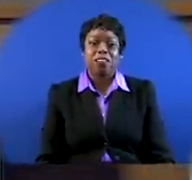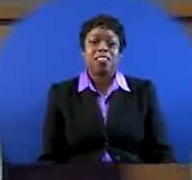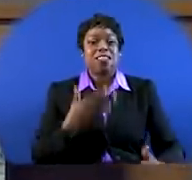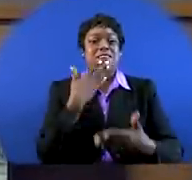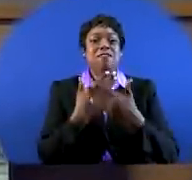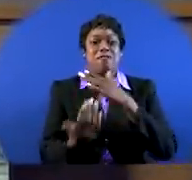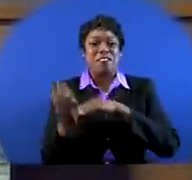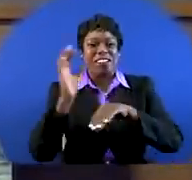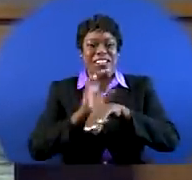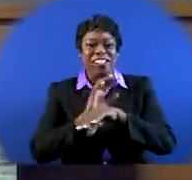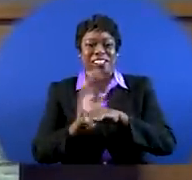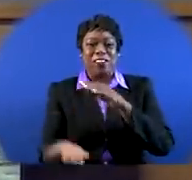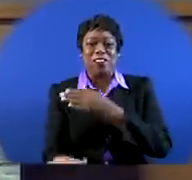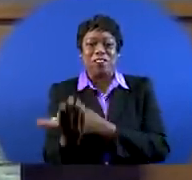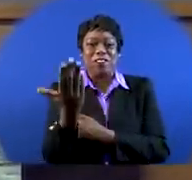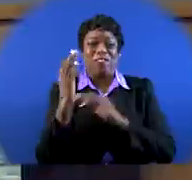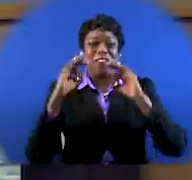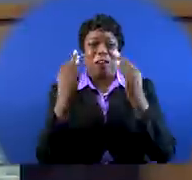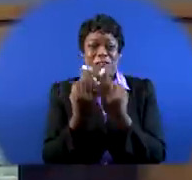Good morning, church family.